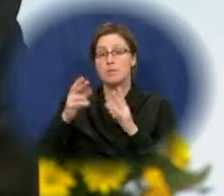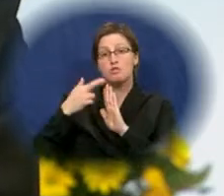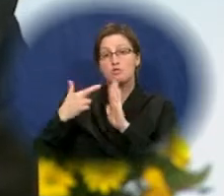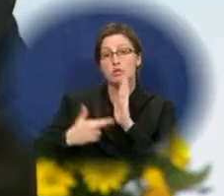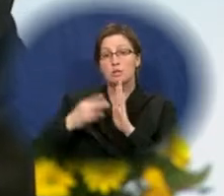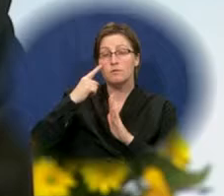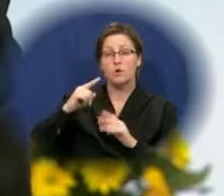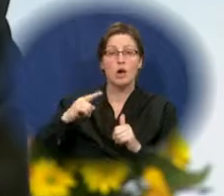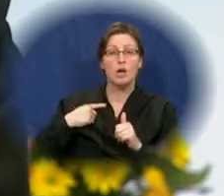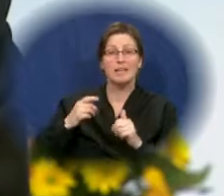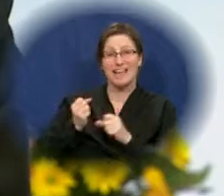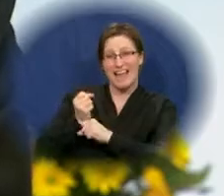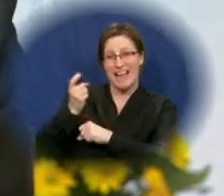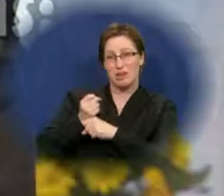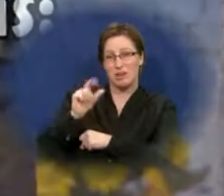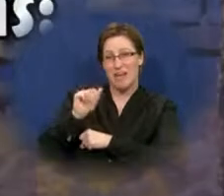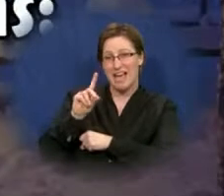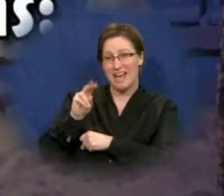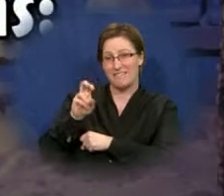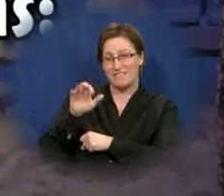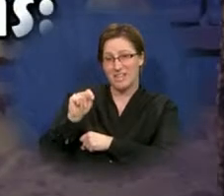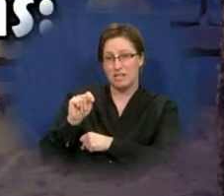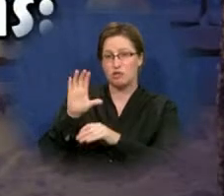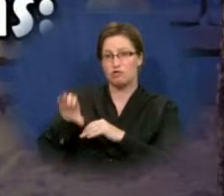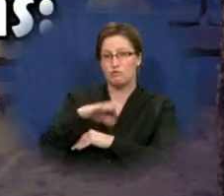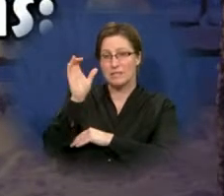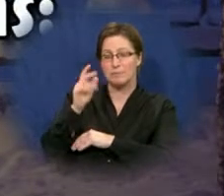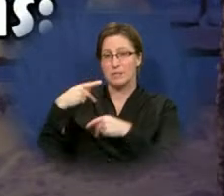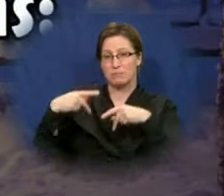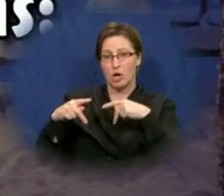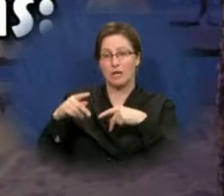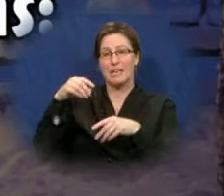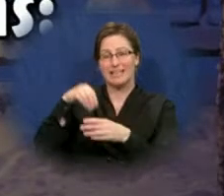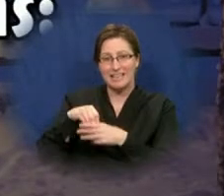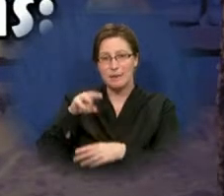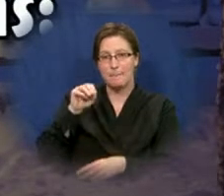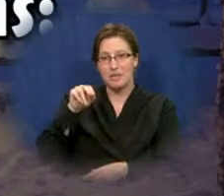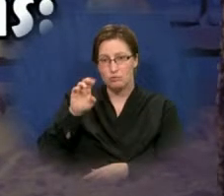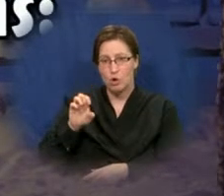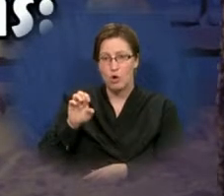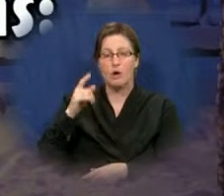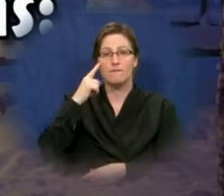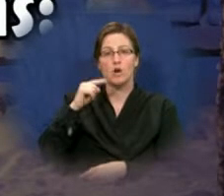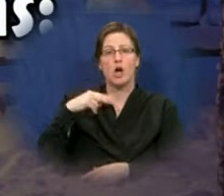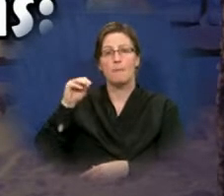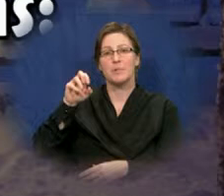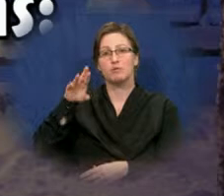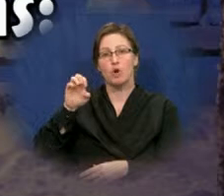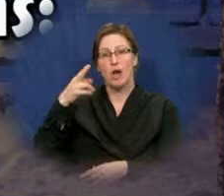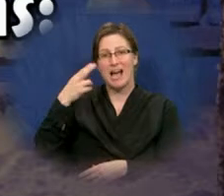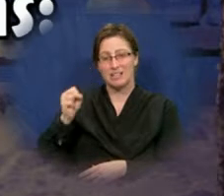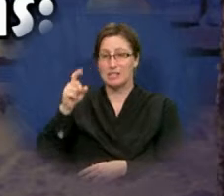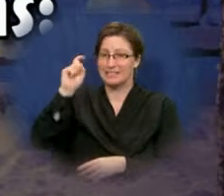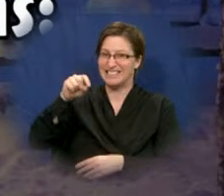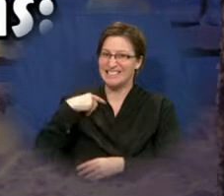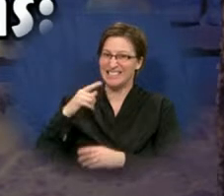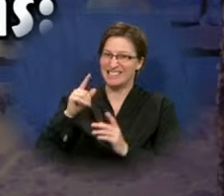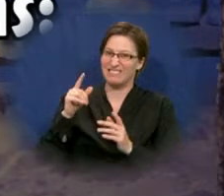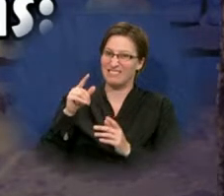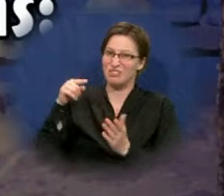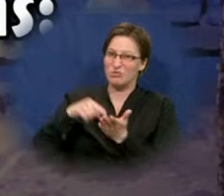the annual Advent Christmas party on December 2nd in Monroe at the Monroe High School are needed by November